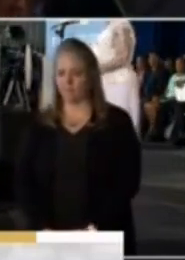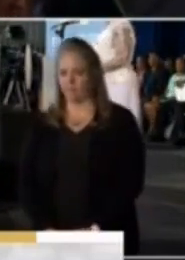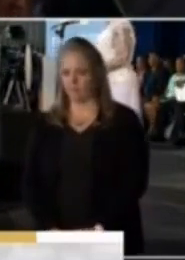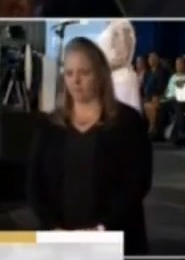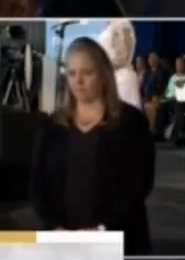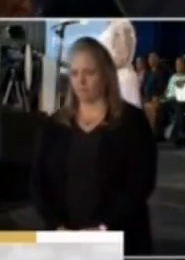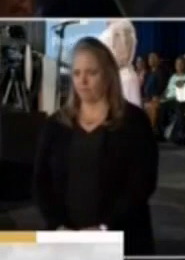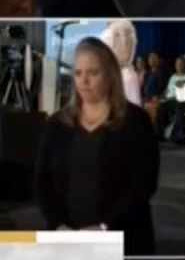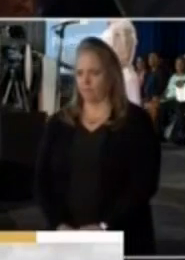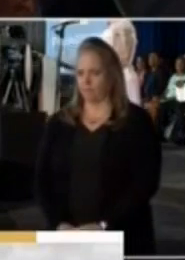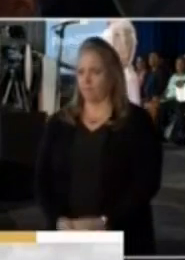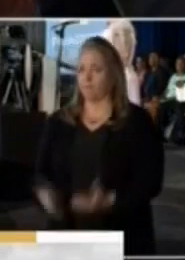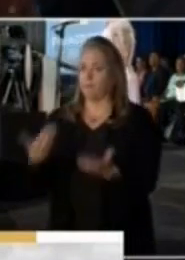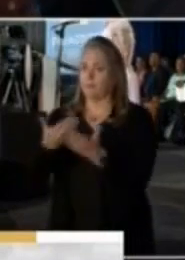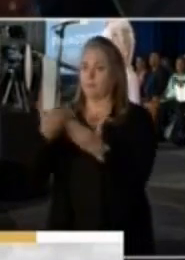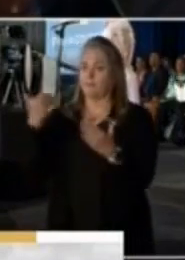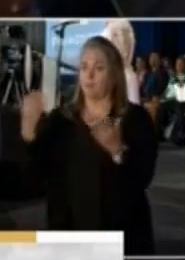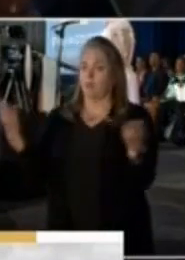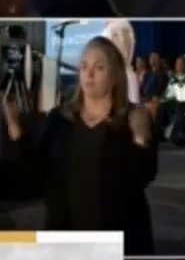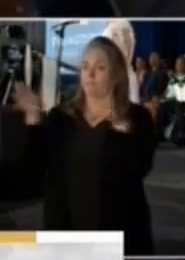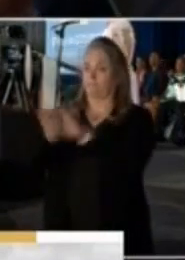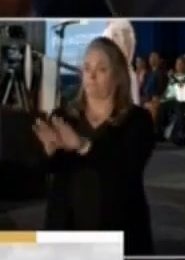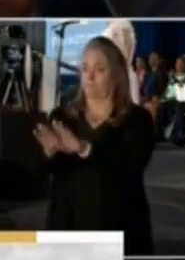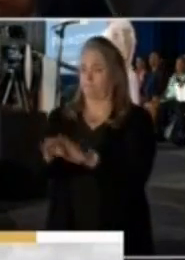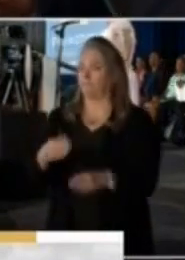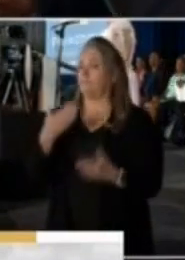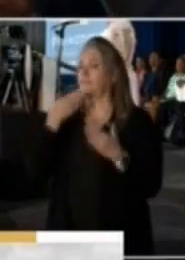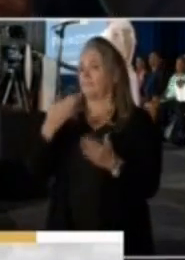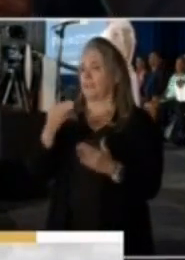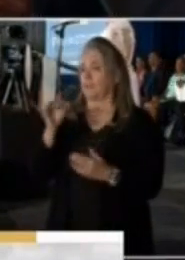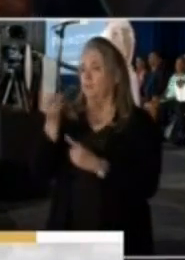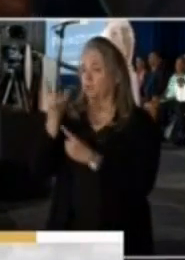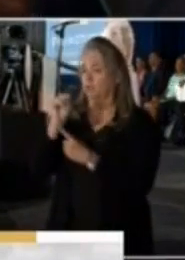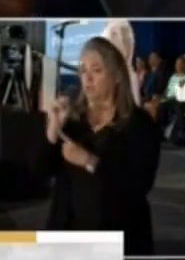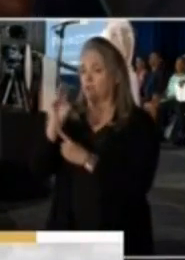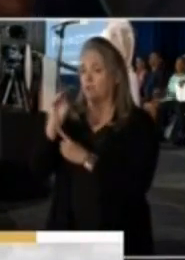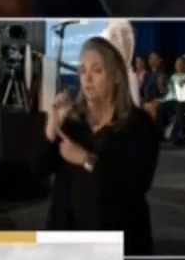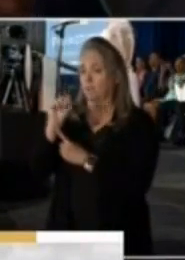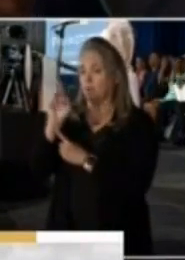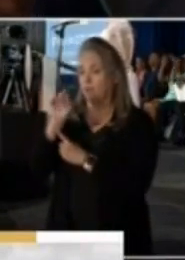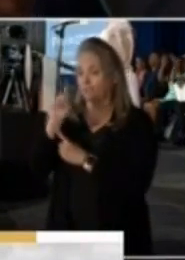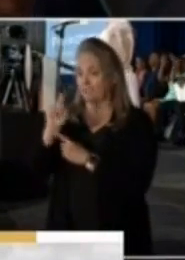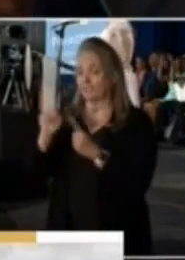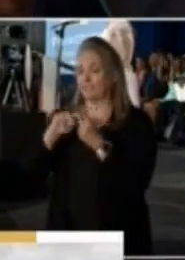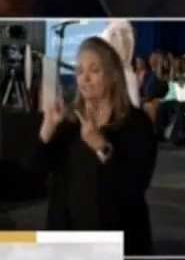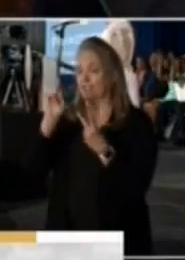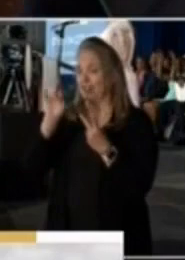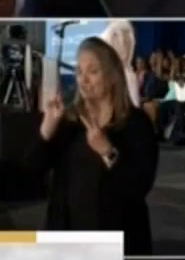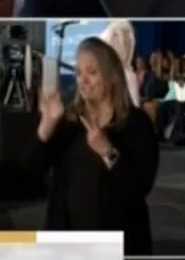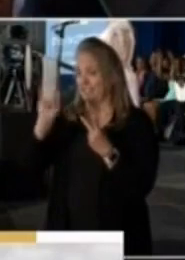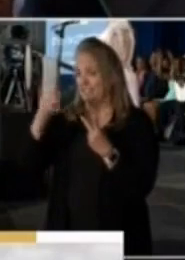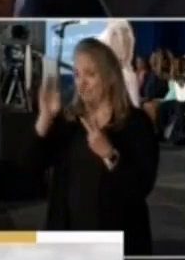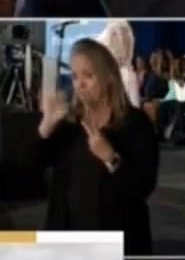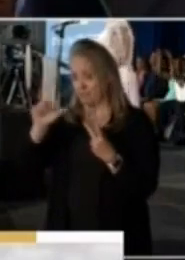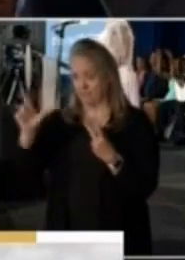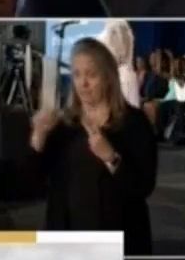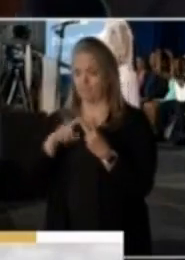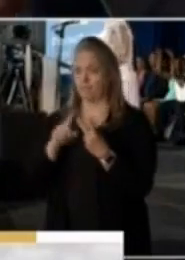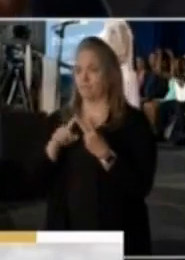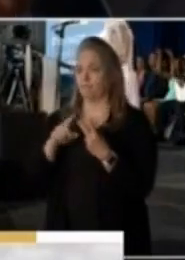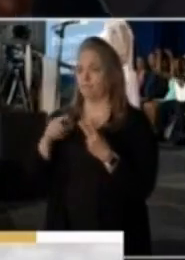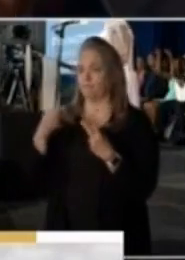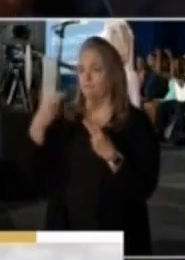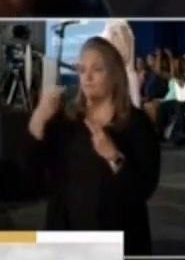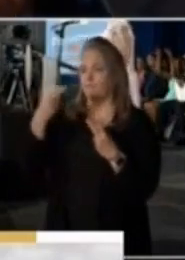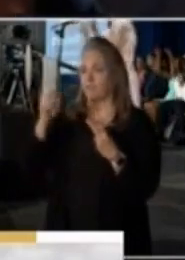Keith Bell, Keambria Hunter, and the amazing staff at the Montbello Recreation Center for hosting us